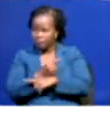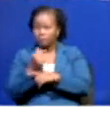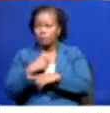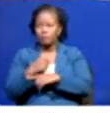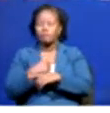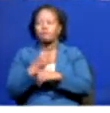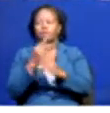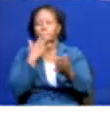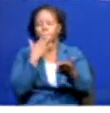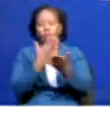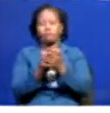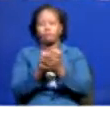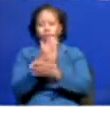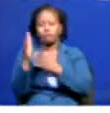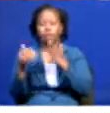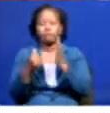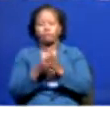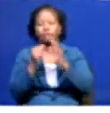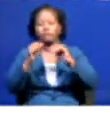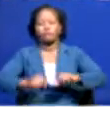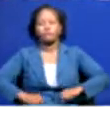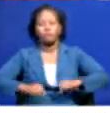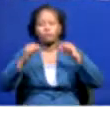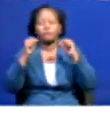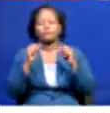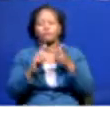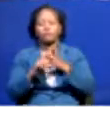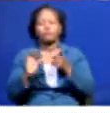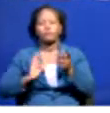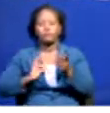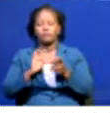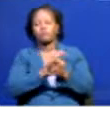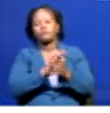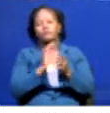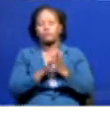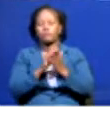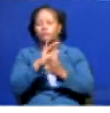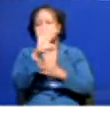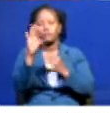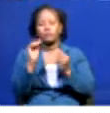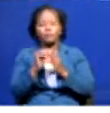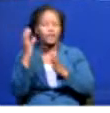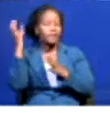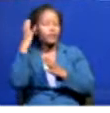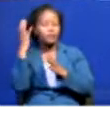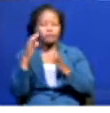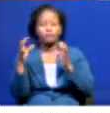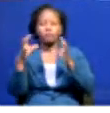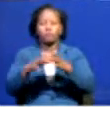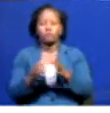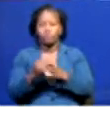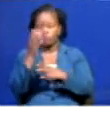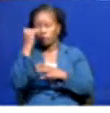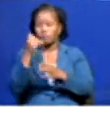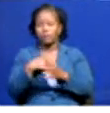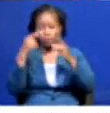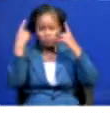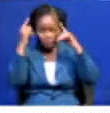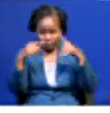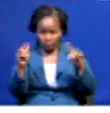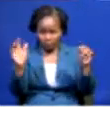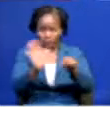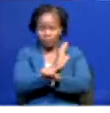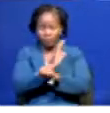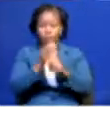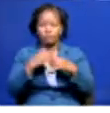commend the commandant, directing staff, and entire college fraternity for having successfully steered